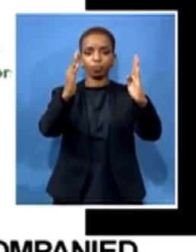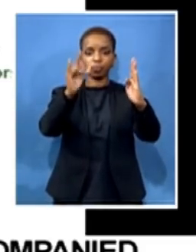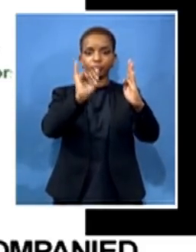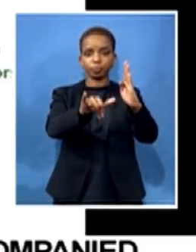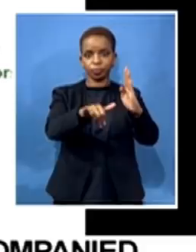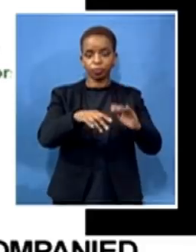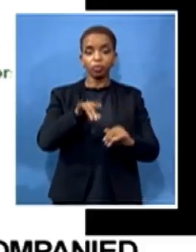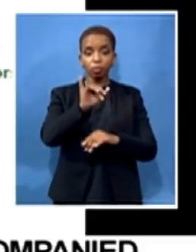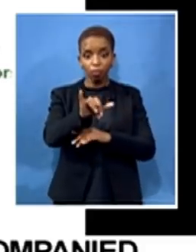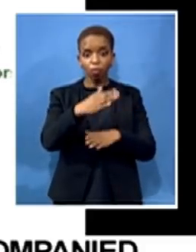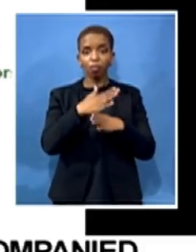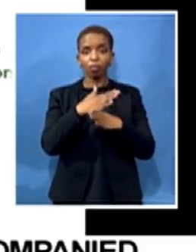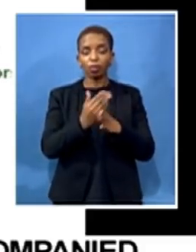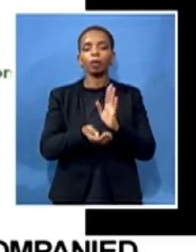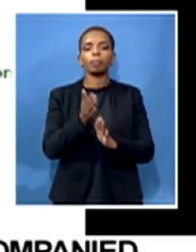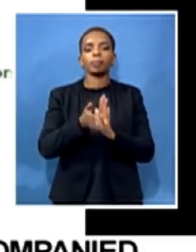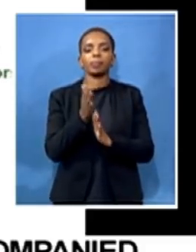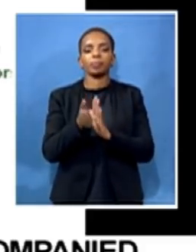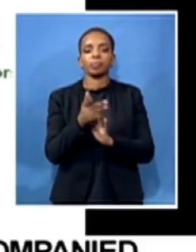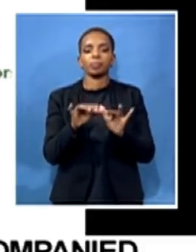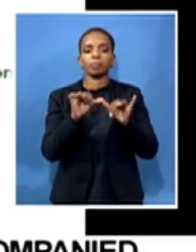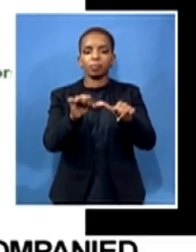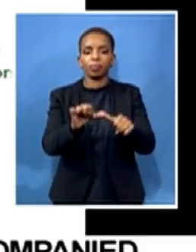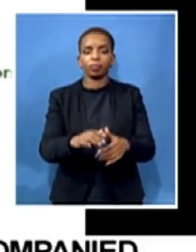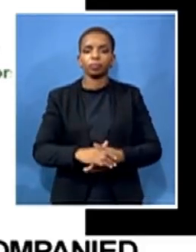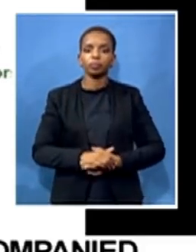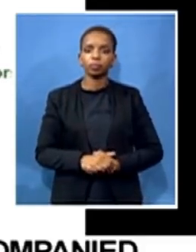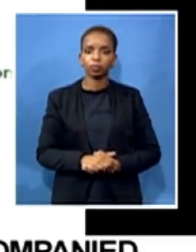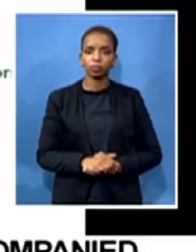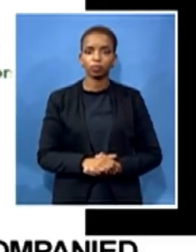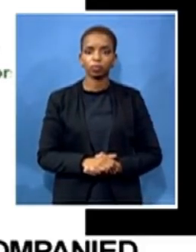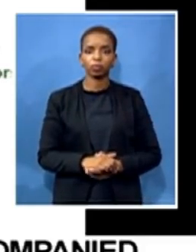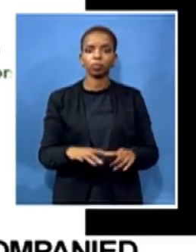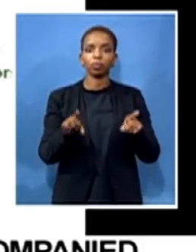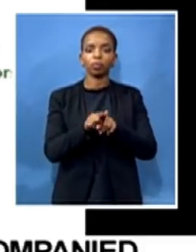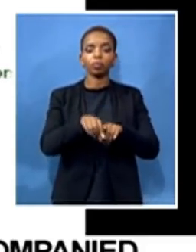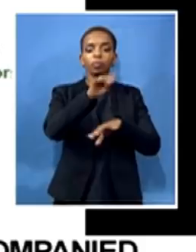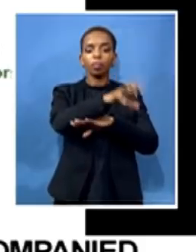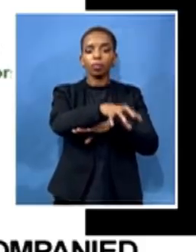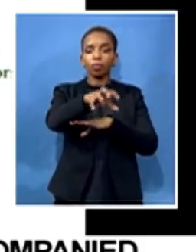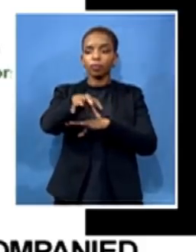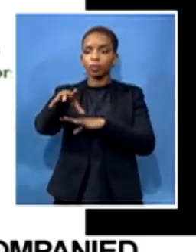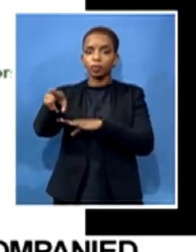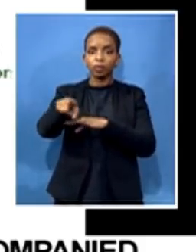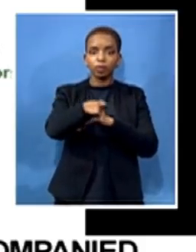happen. Also, the provinces are working on that.